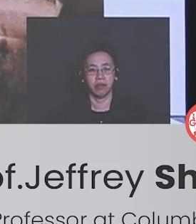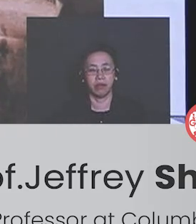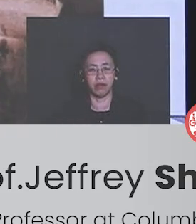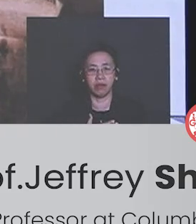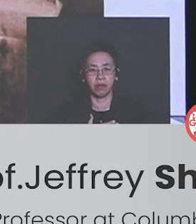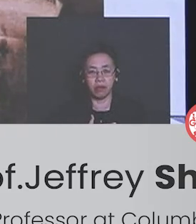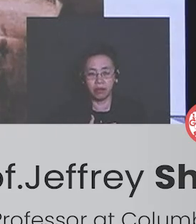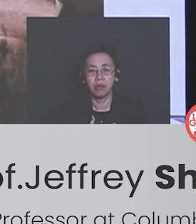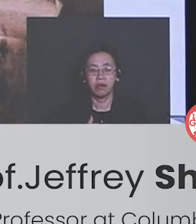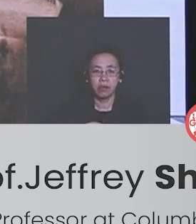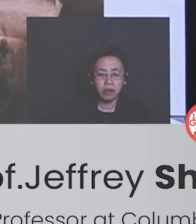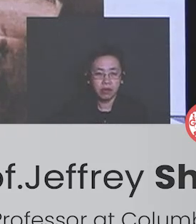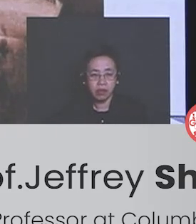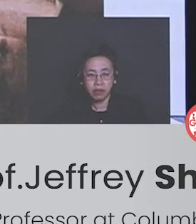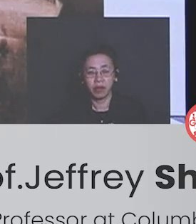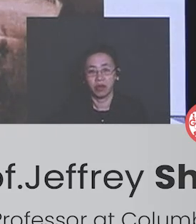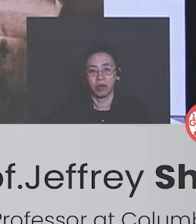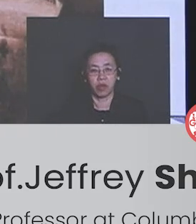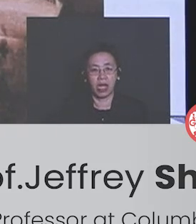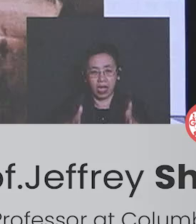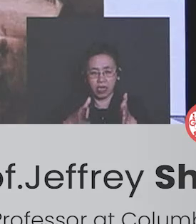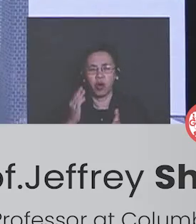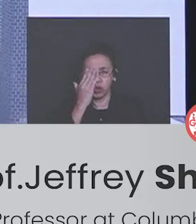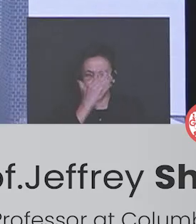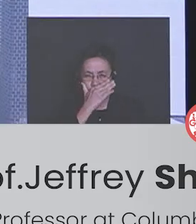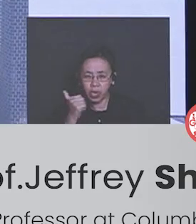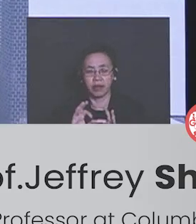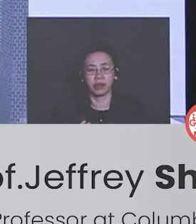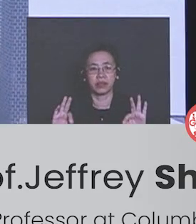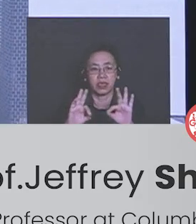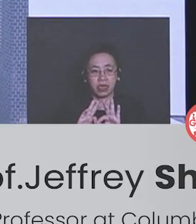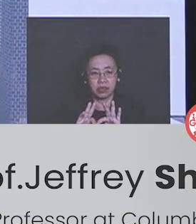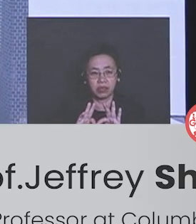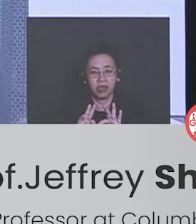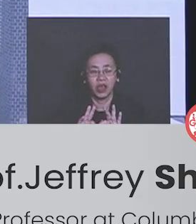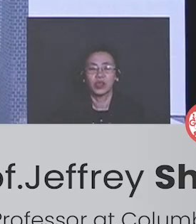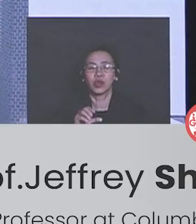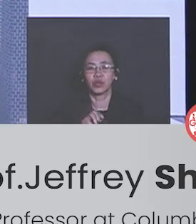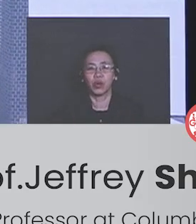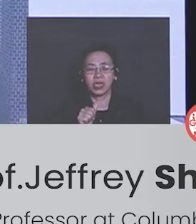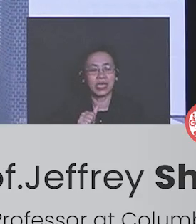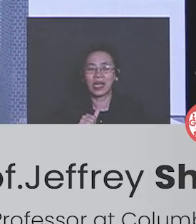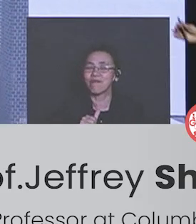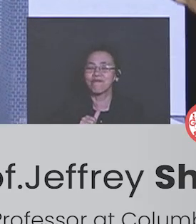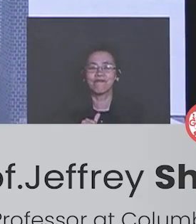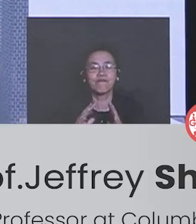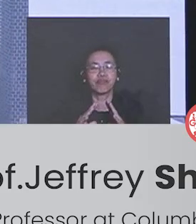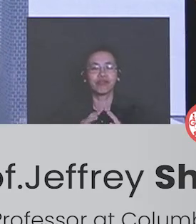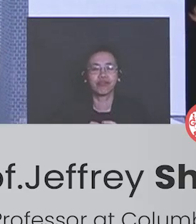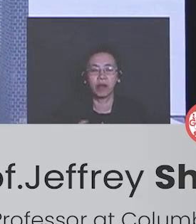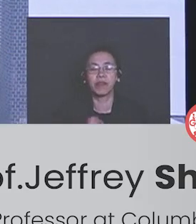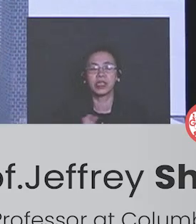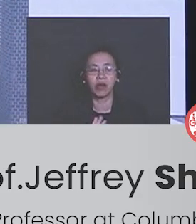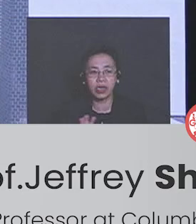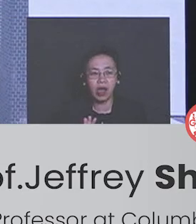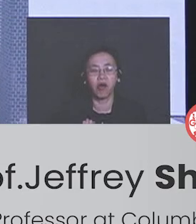but thankfully it wasn't, and it's a great landmark today, and it's a great gateway into the city. And we've seen a lot of this in